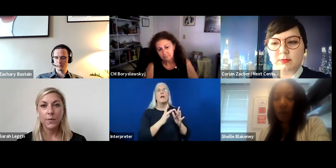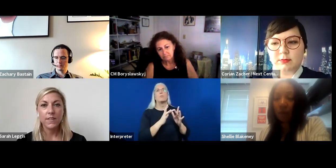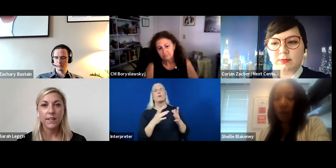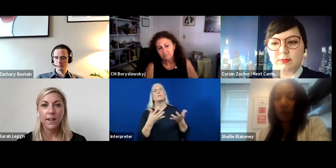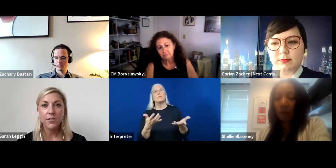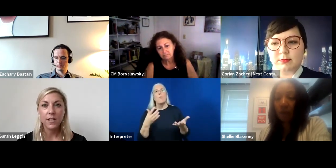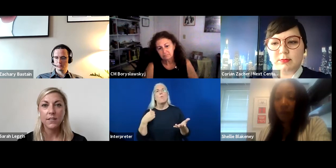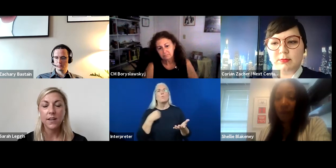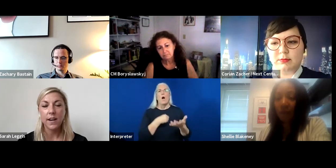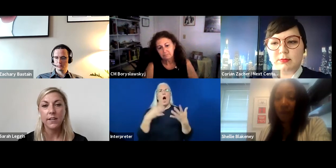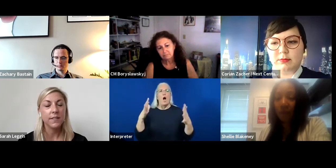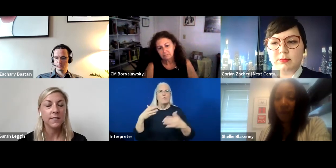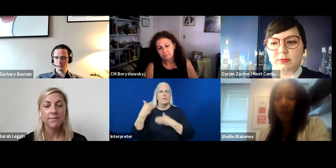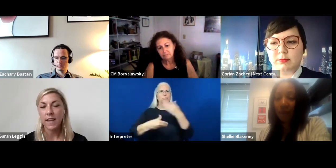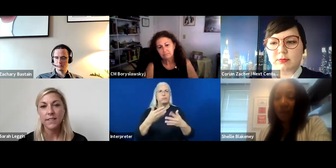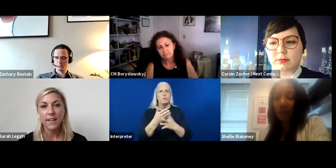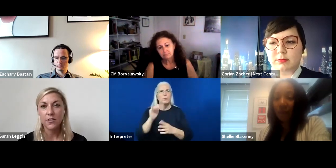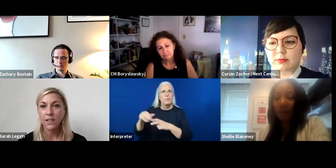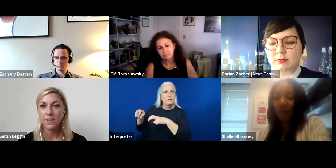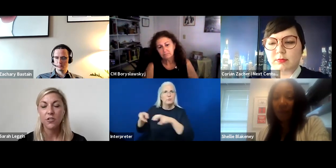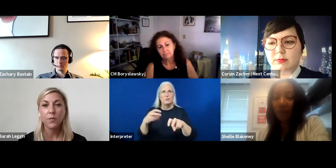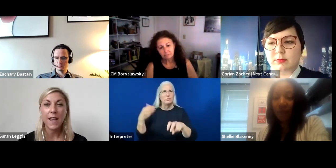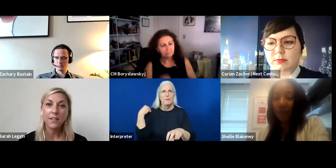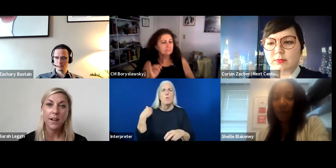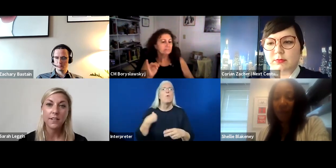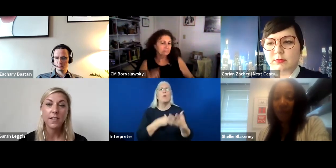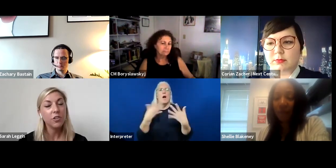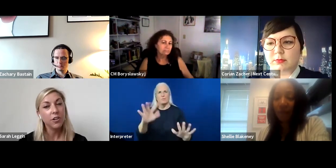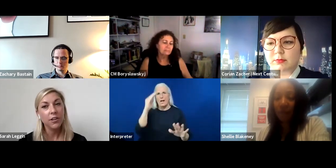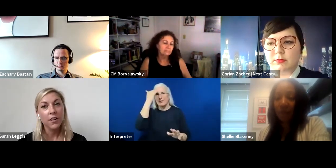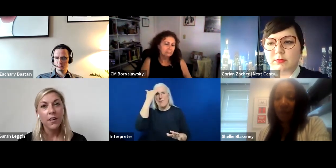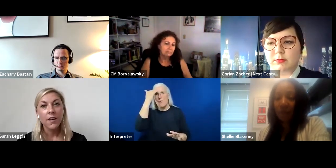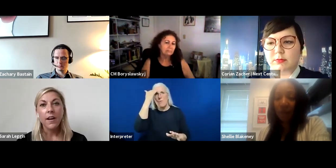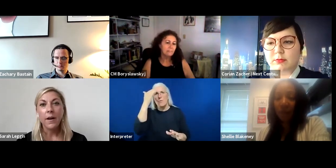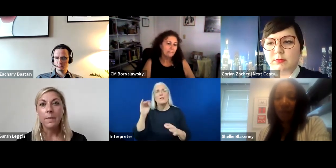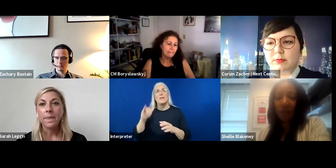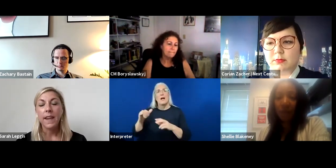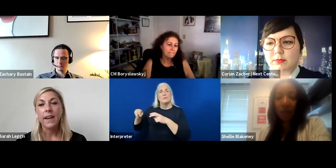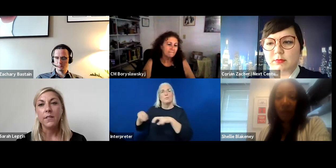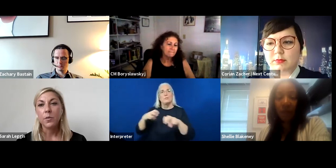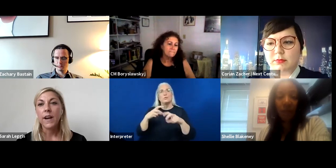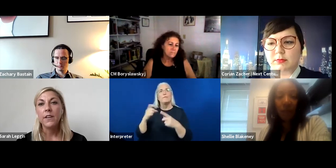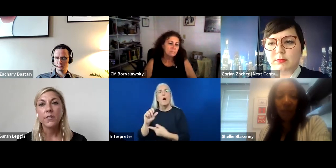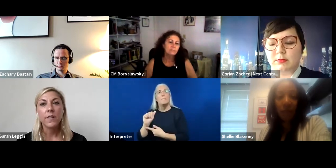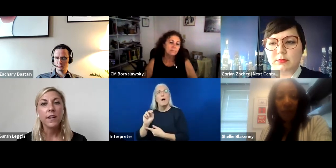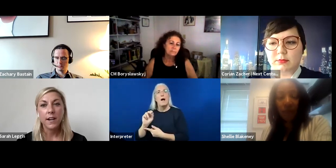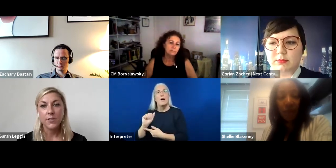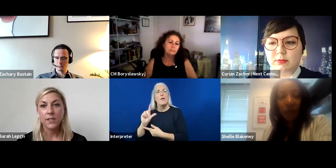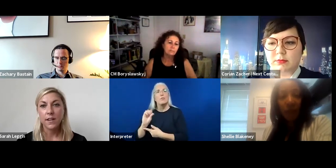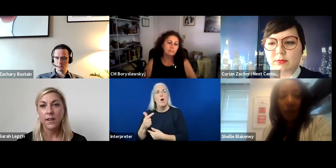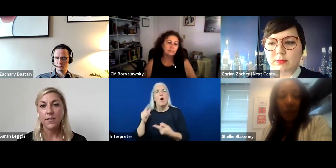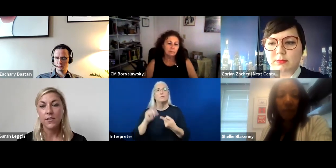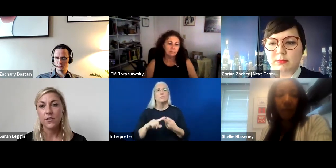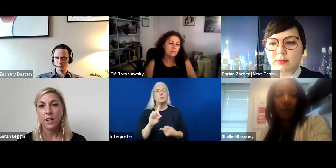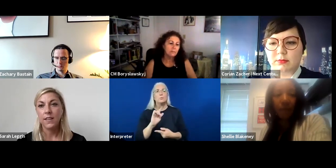before with technologies, things like the transition from analog to digital, and providers are very